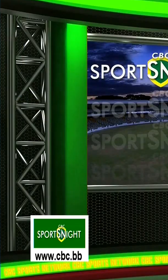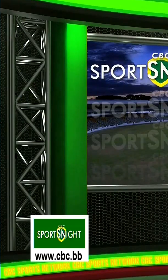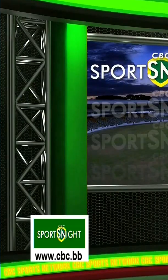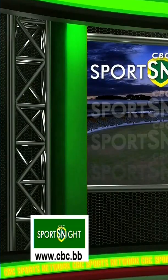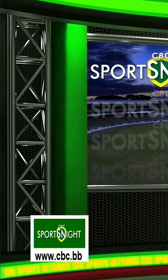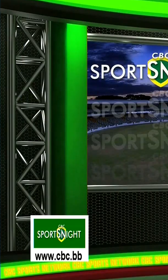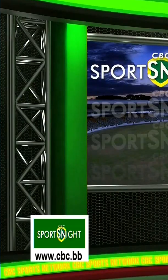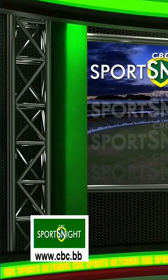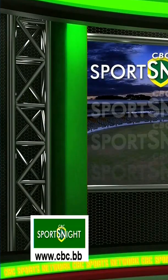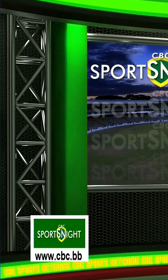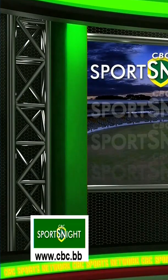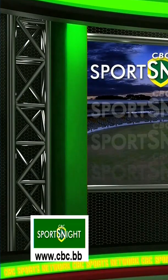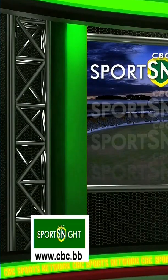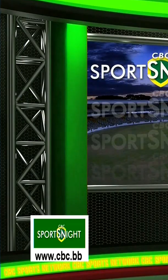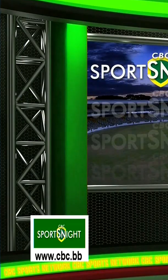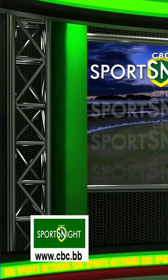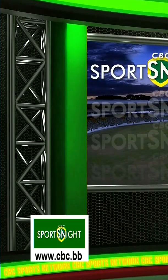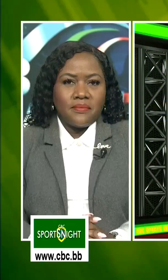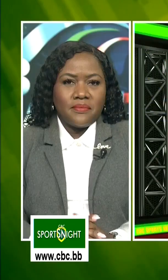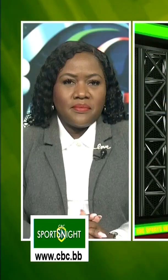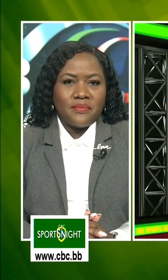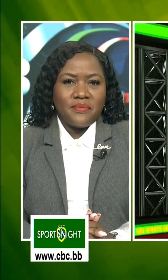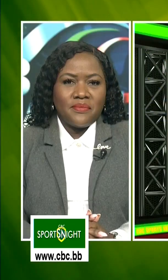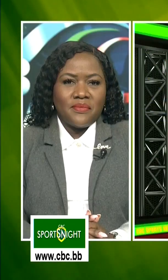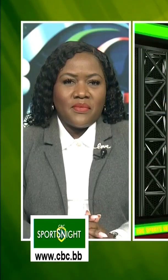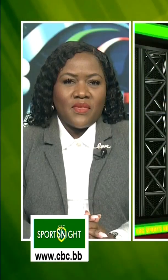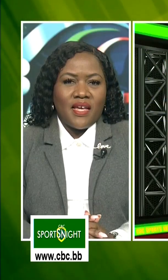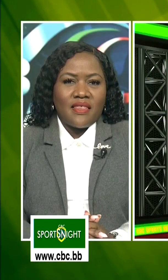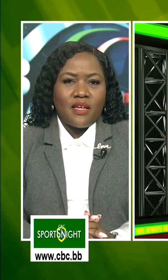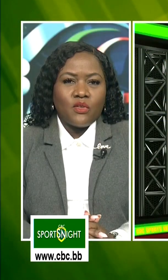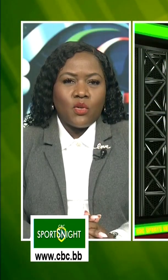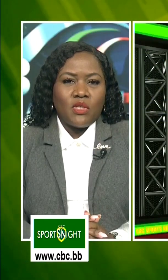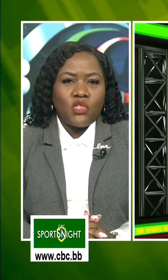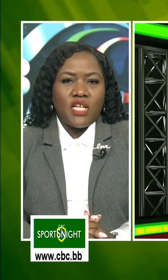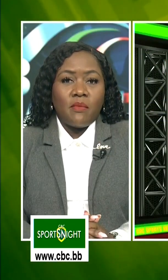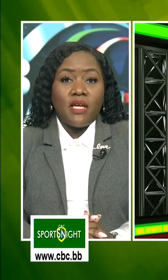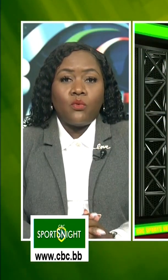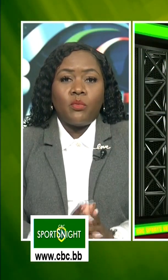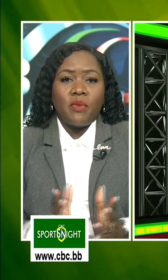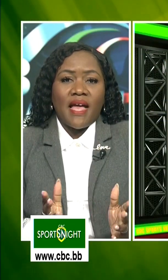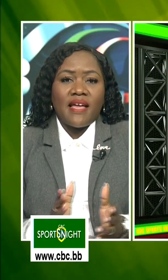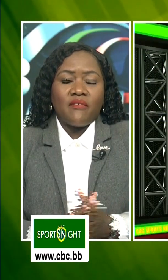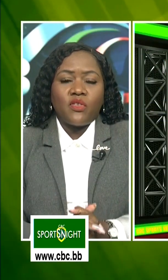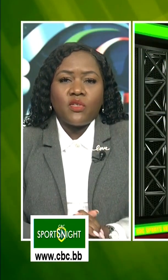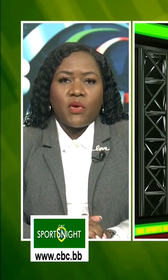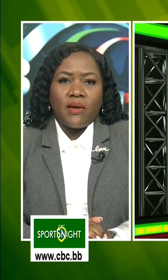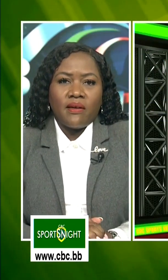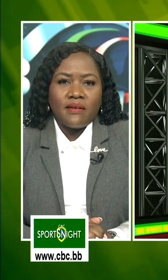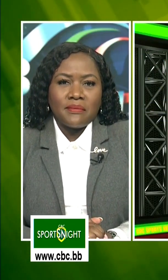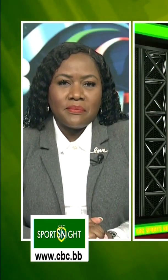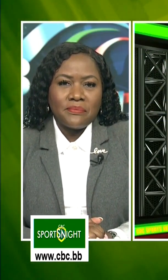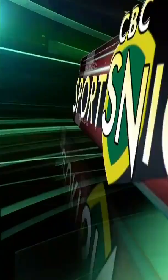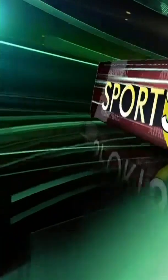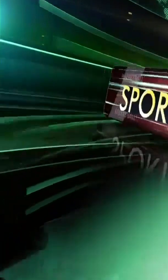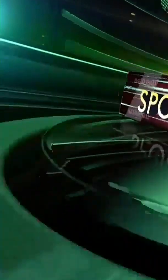Indeed, and that is my time for sports tonight. Tisha, it's back over to you. Hey, thank you so much, Damien. We'll be back after this break.